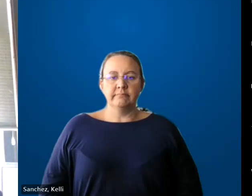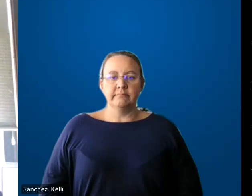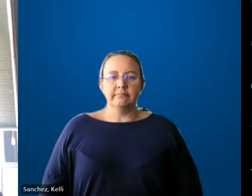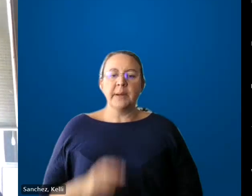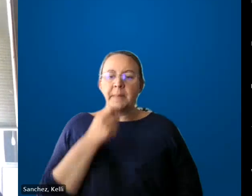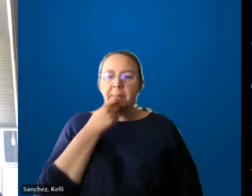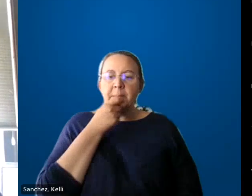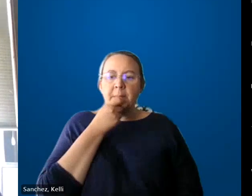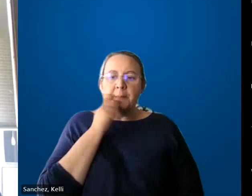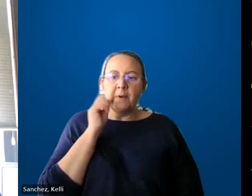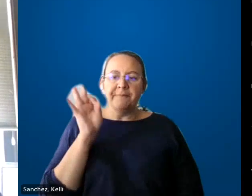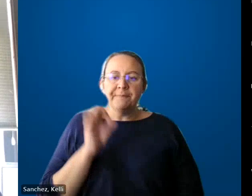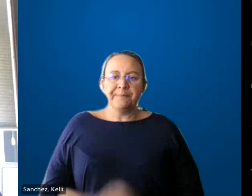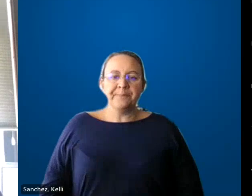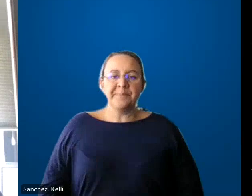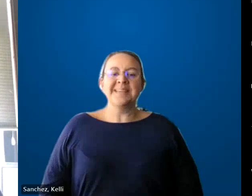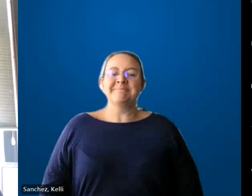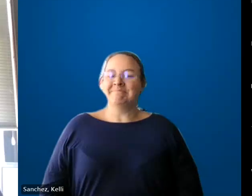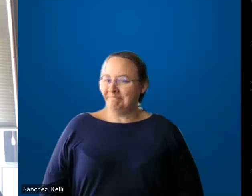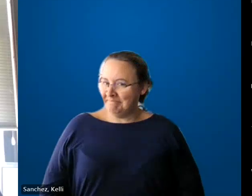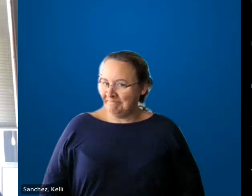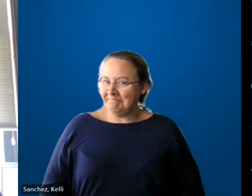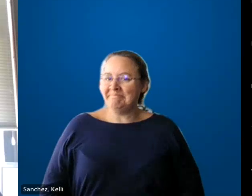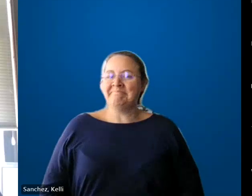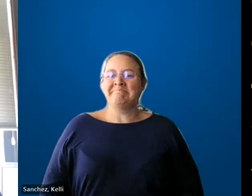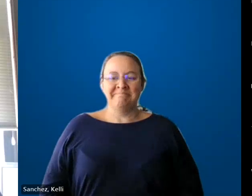You're muted, Soraya. I am muted, Yeah. yes.